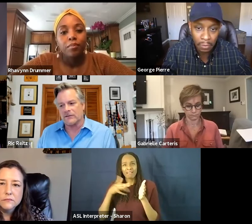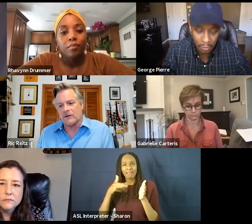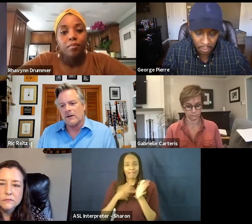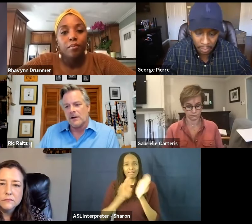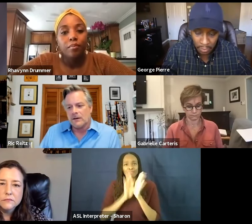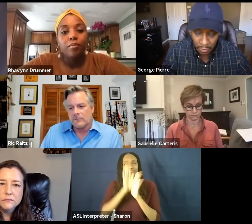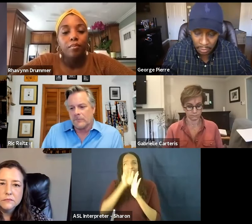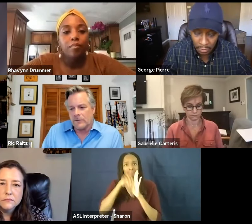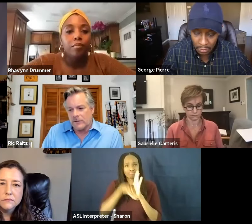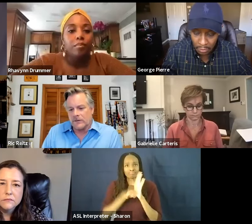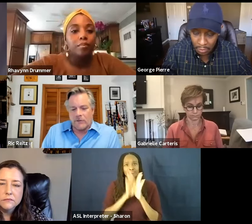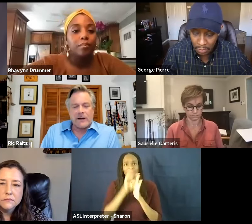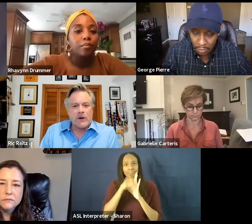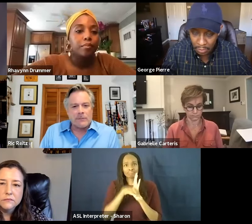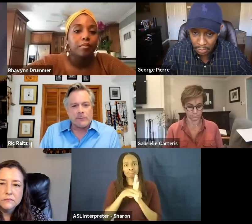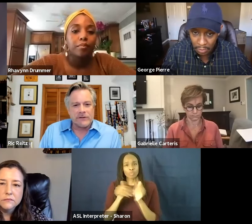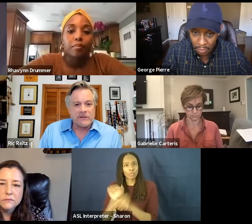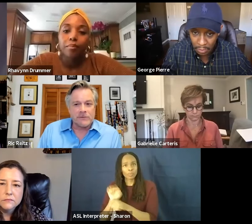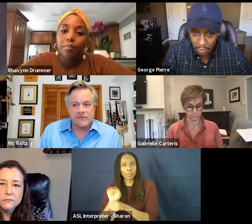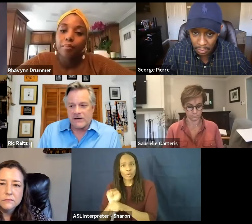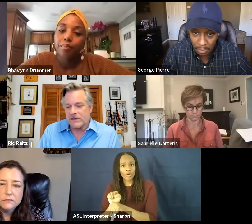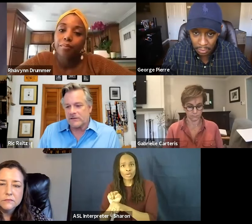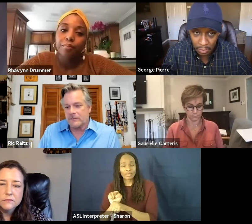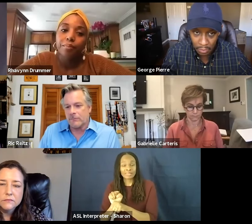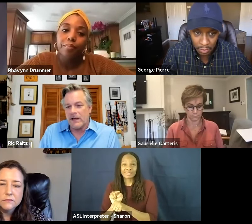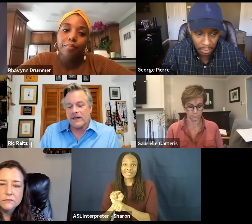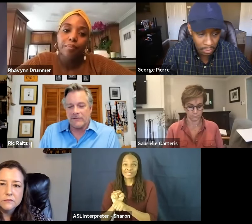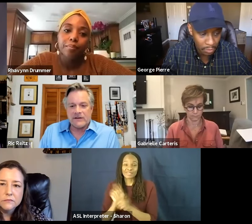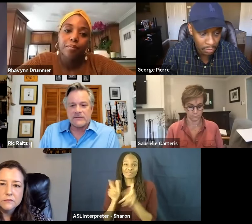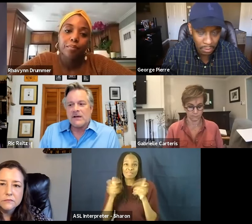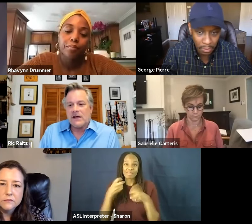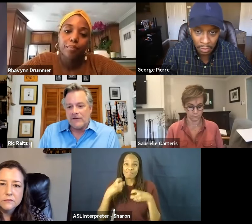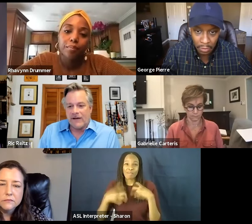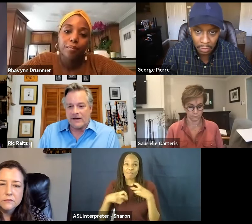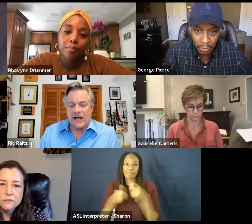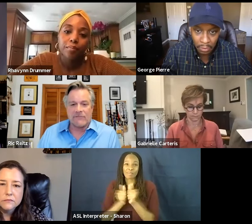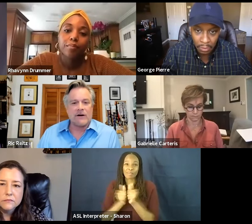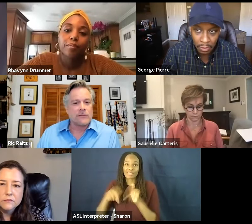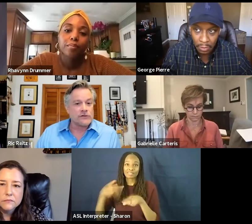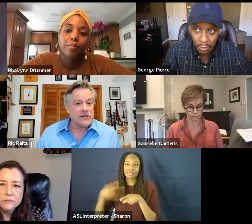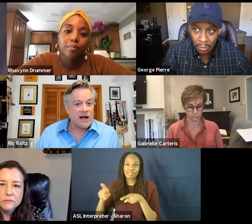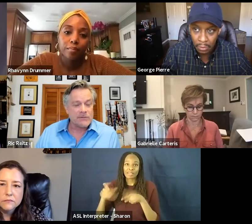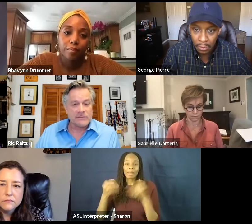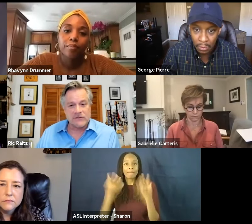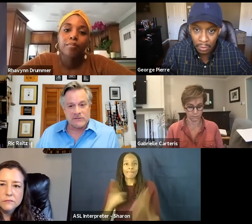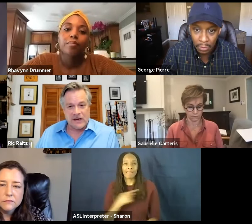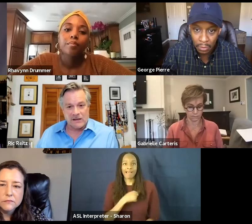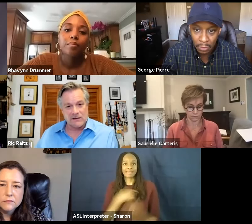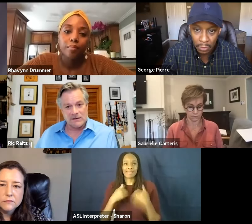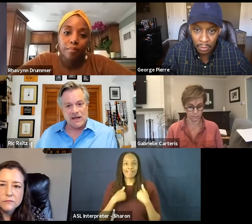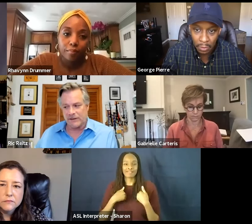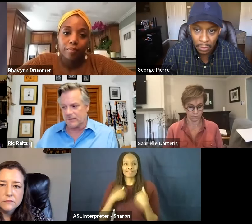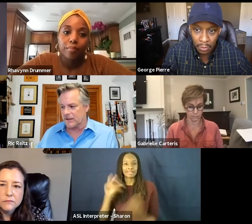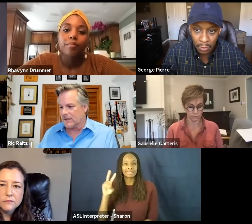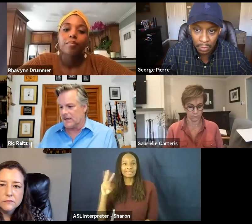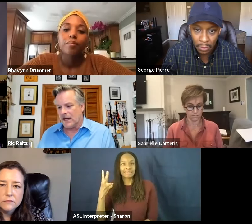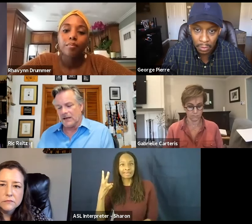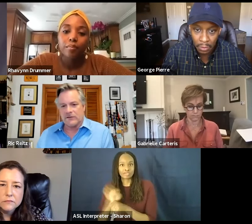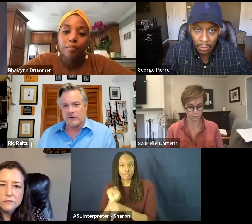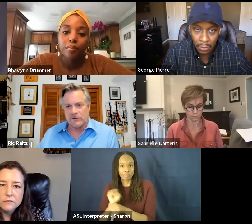gigs. And so the great problem with this profession is that many of us have had to have other jobs to sustain a